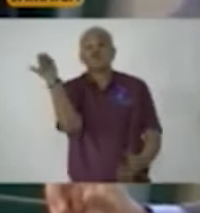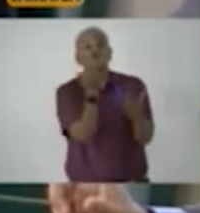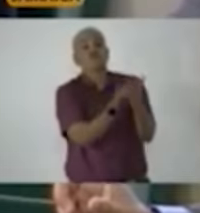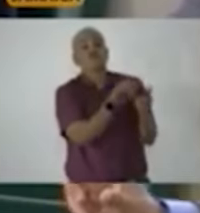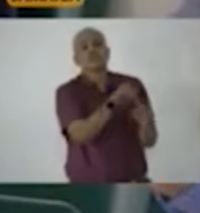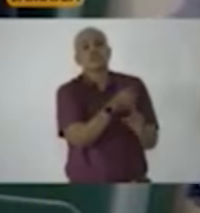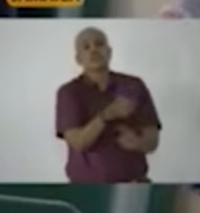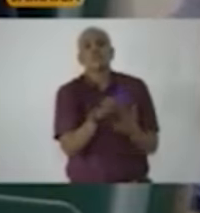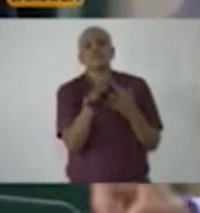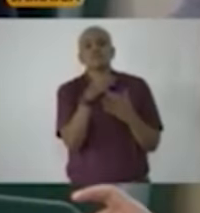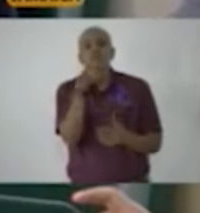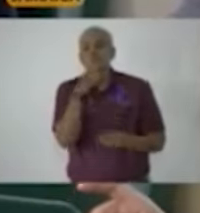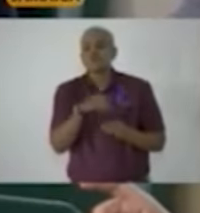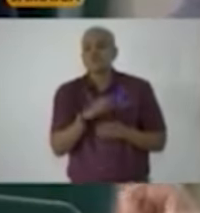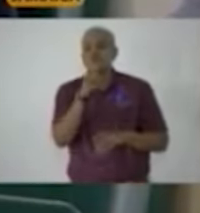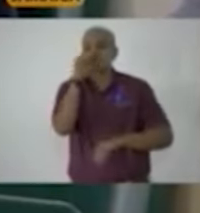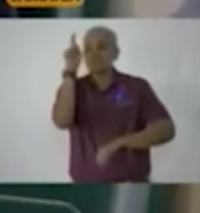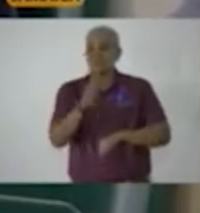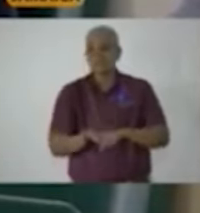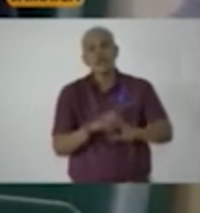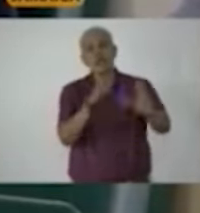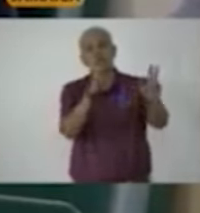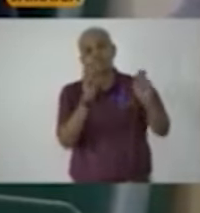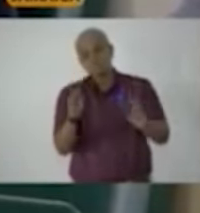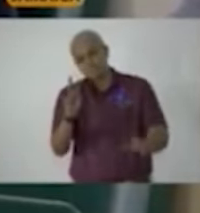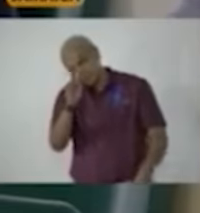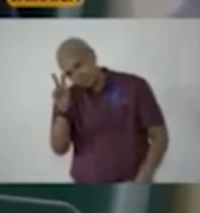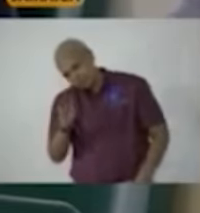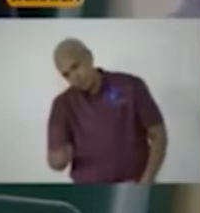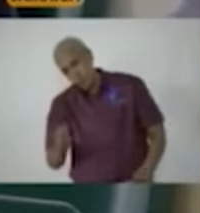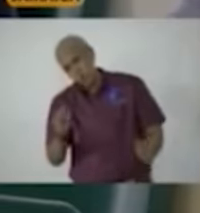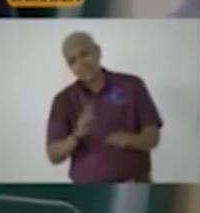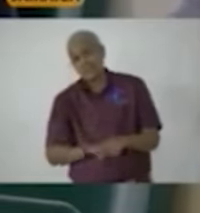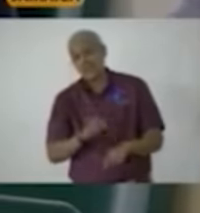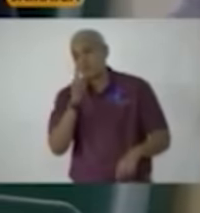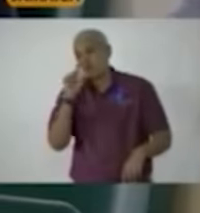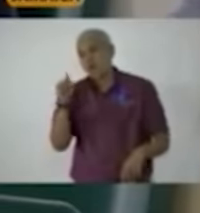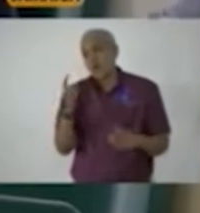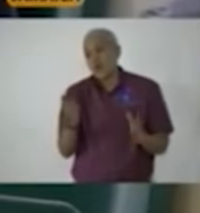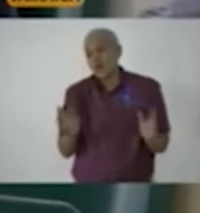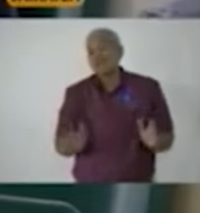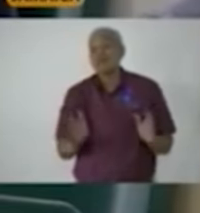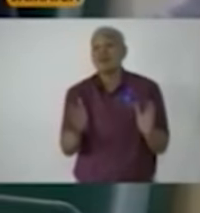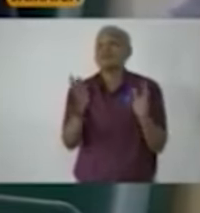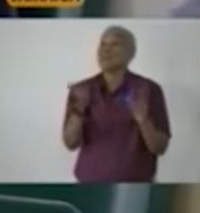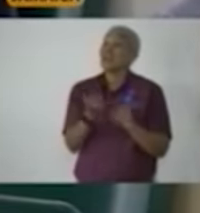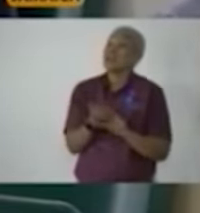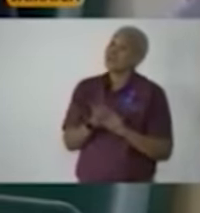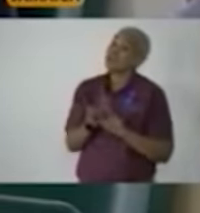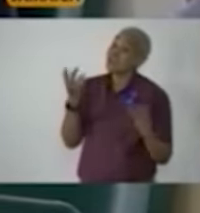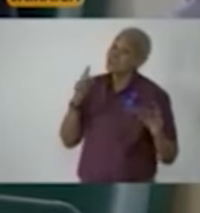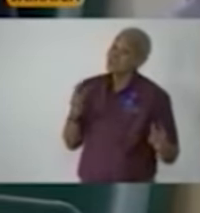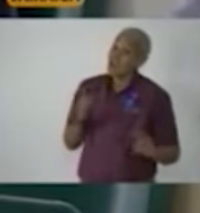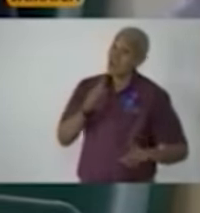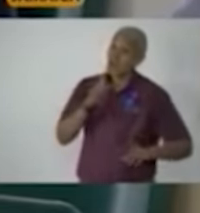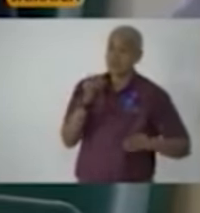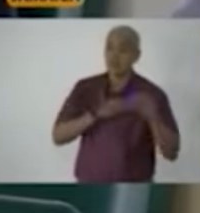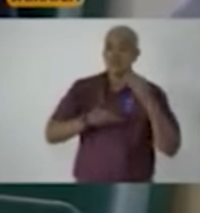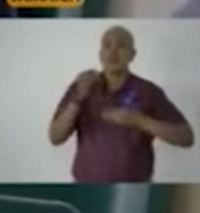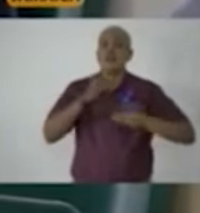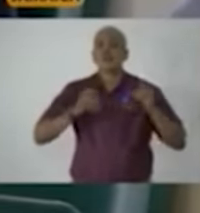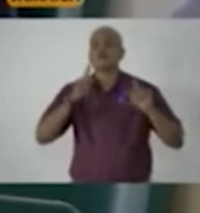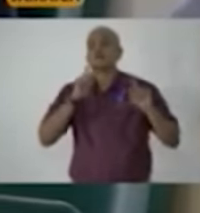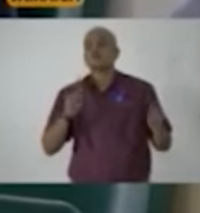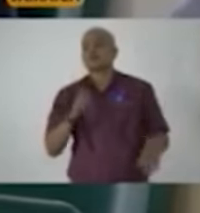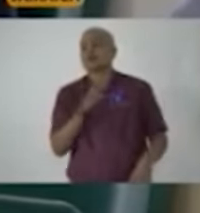of the specialist in real time. So not only is that facilitating faster transaction and response, that patient